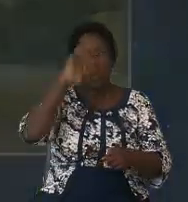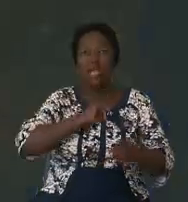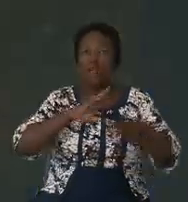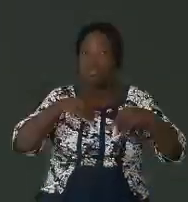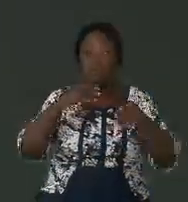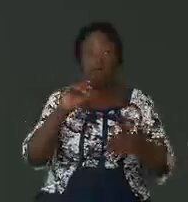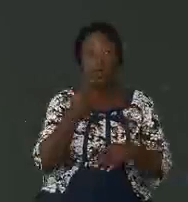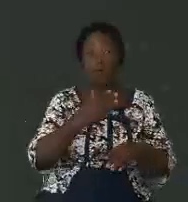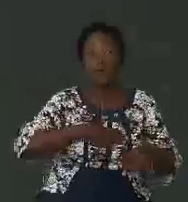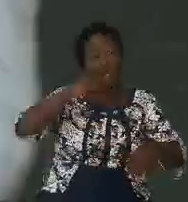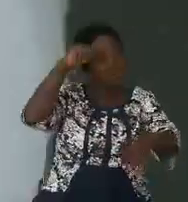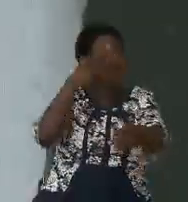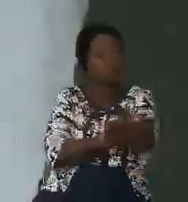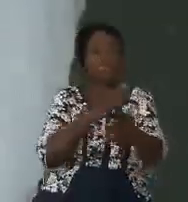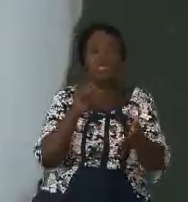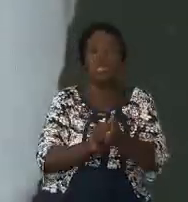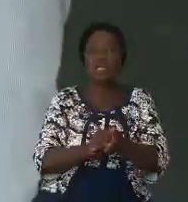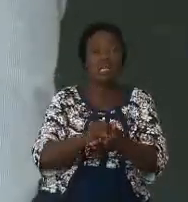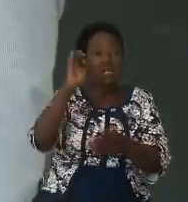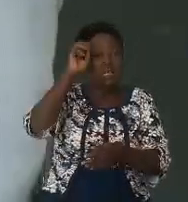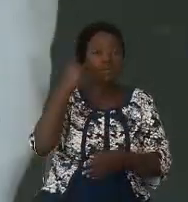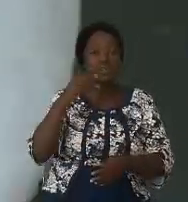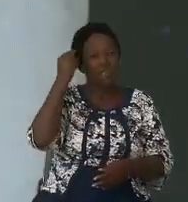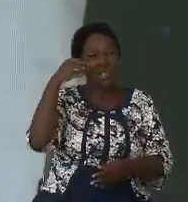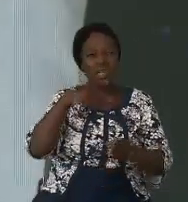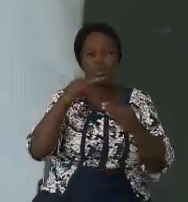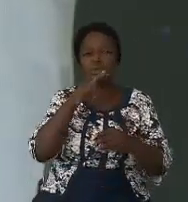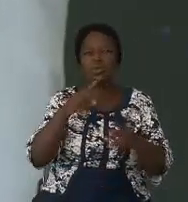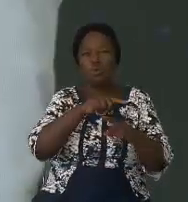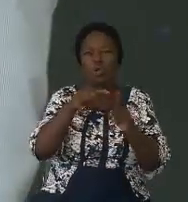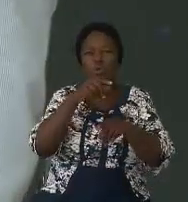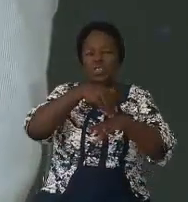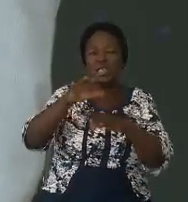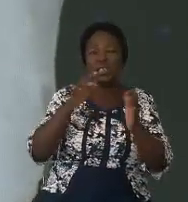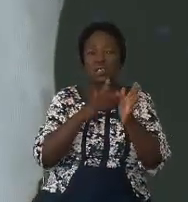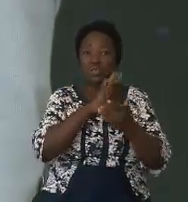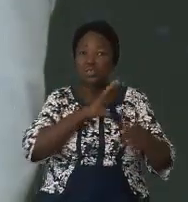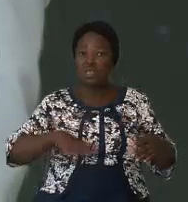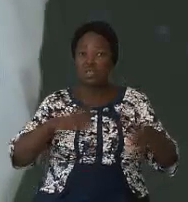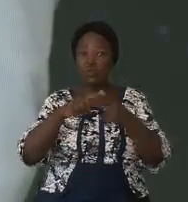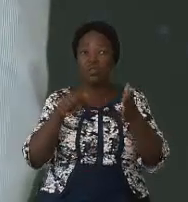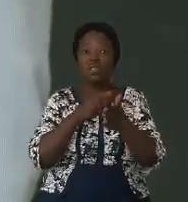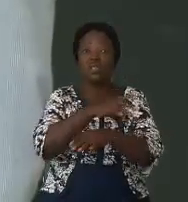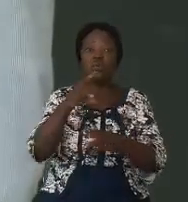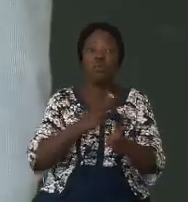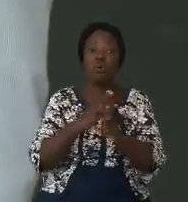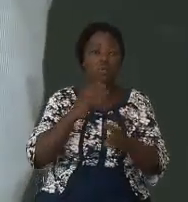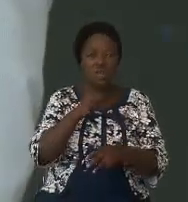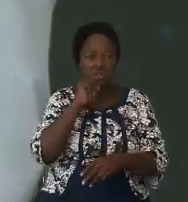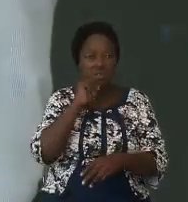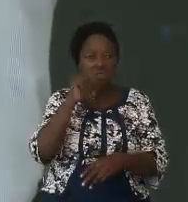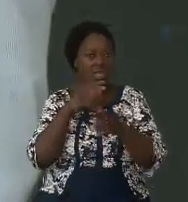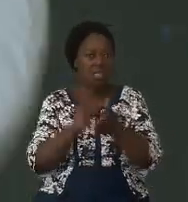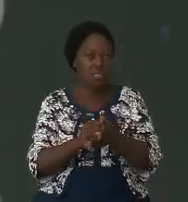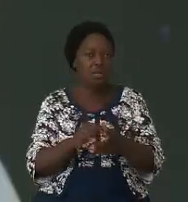you, I've given my only begotten son, that you, he was thinking about you when he was sending Christ